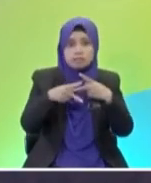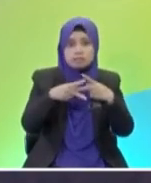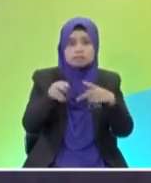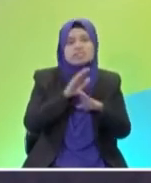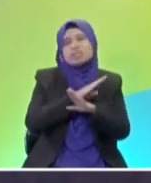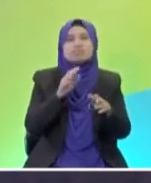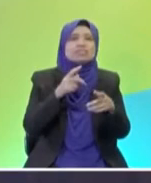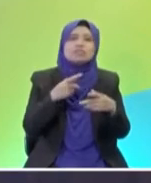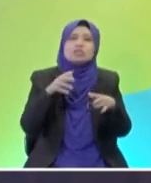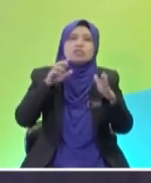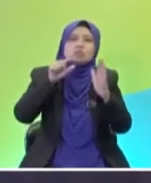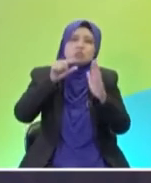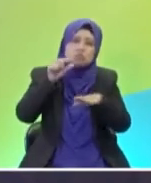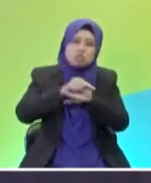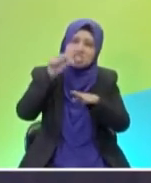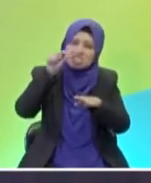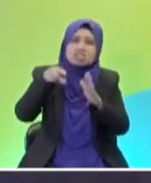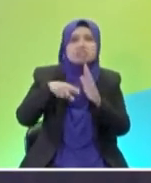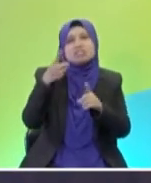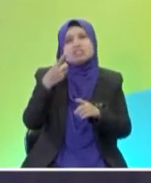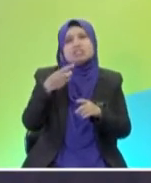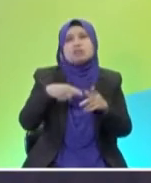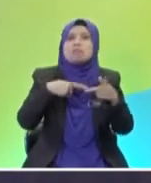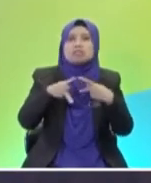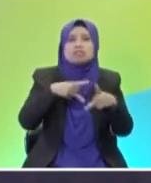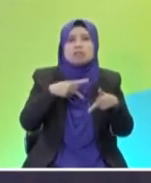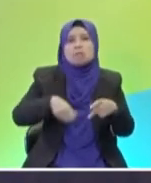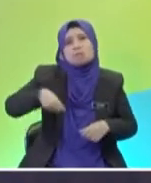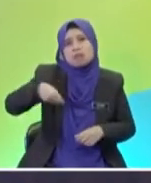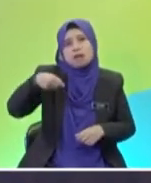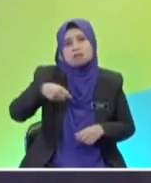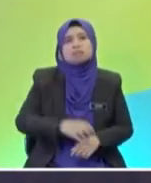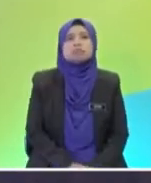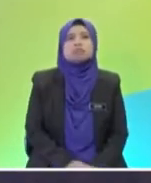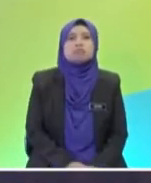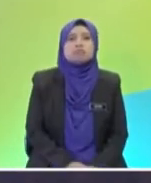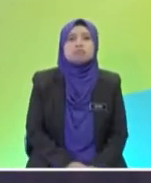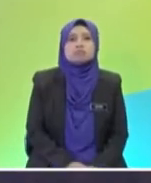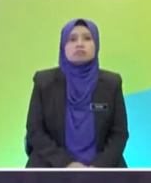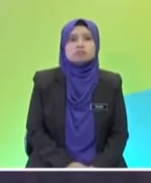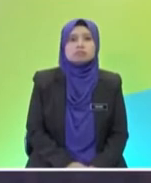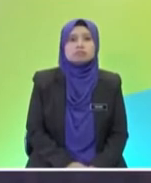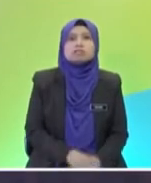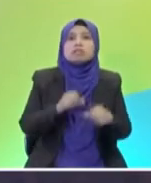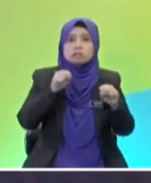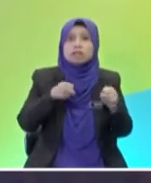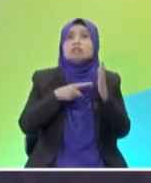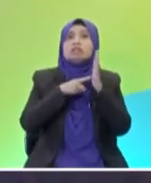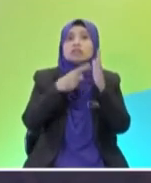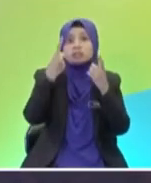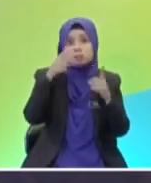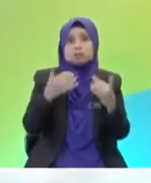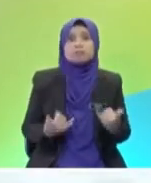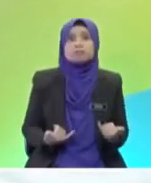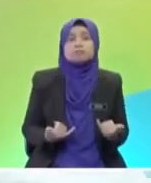also reduce using plastics. Yeah. That's very, very important. Yeah. Well, should we check our people's answers for the bubble map? Yeah, sure. Can you show your answer now?